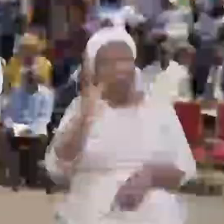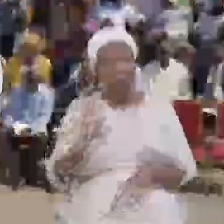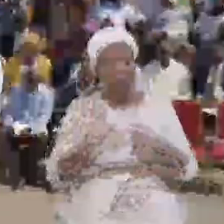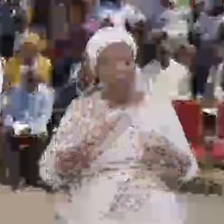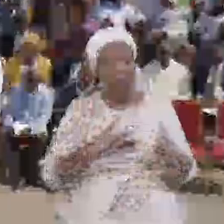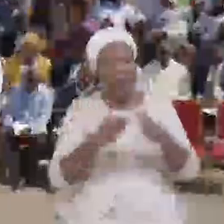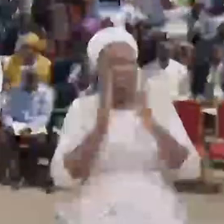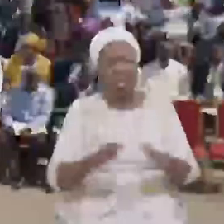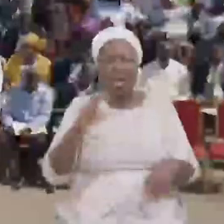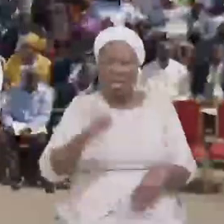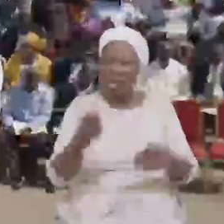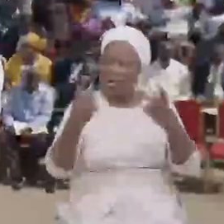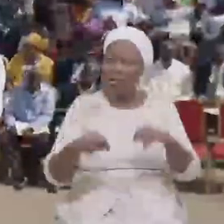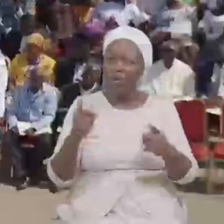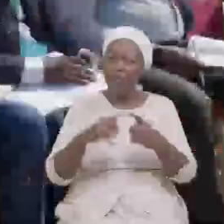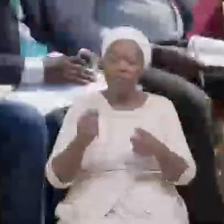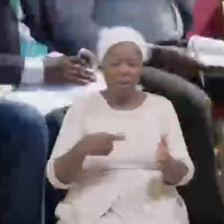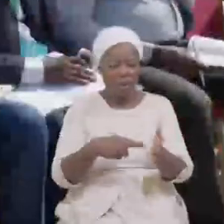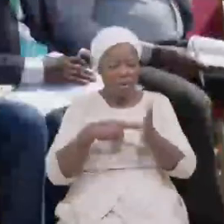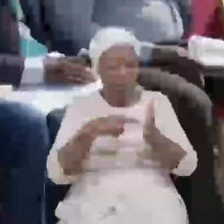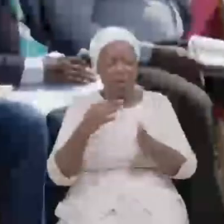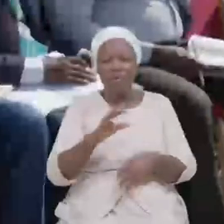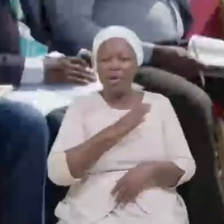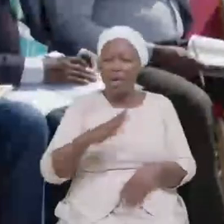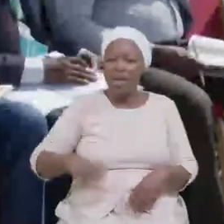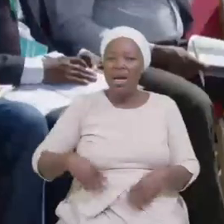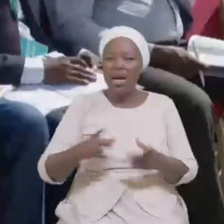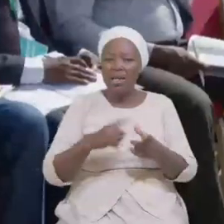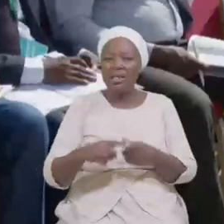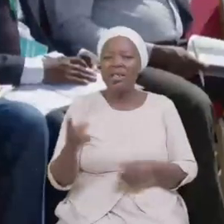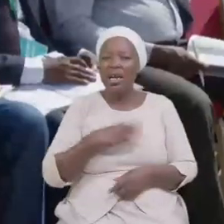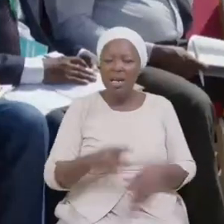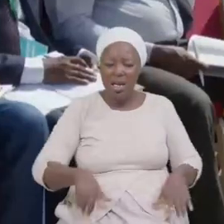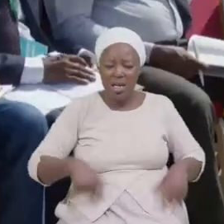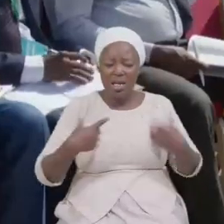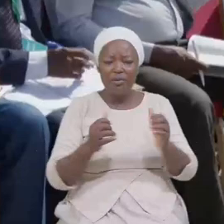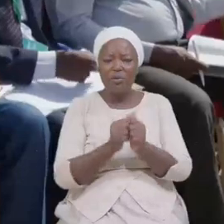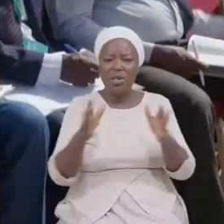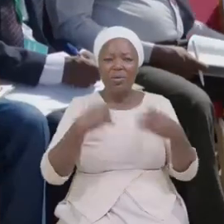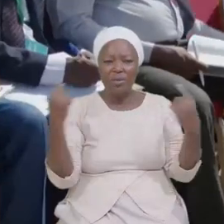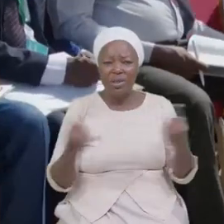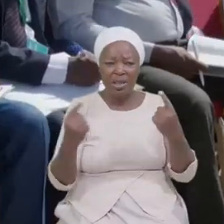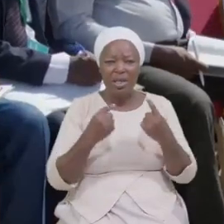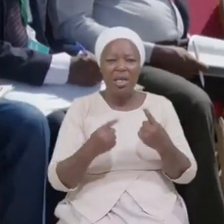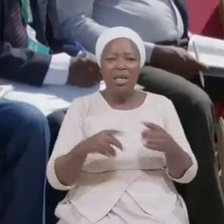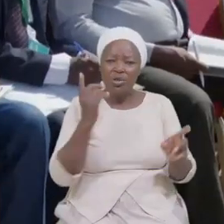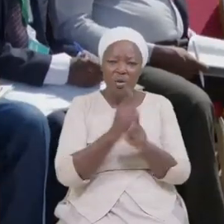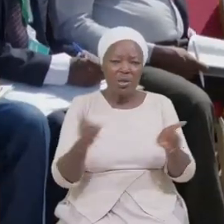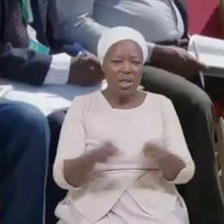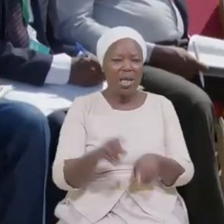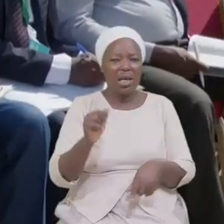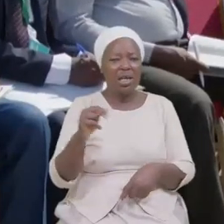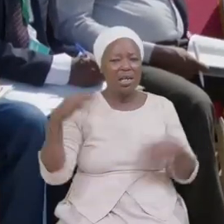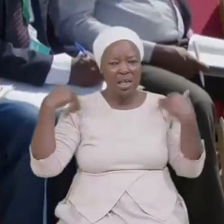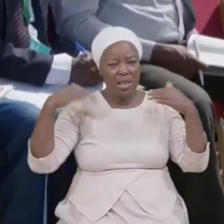can come to the ambassador of Christ, and he can live a spotless life like this, like an angel, if he